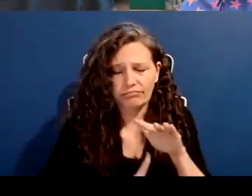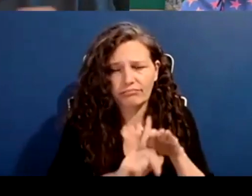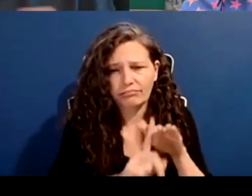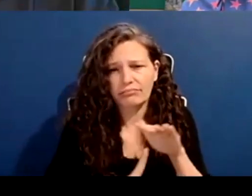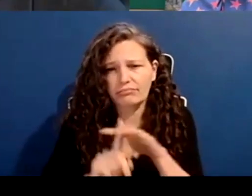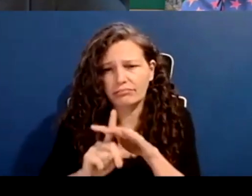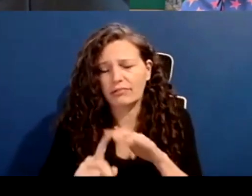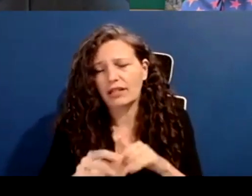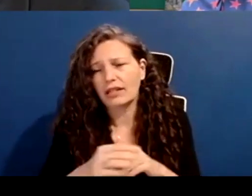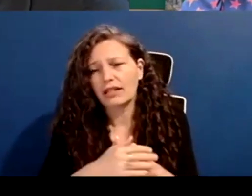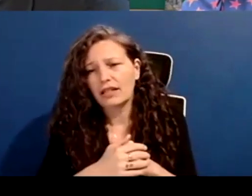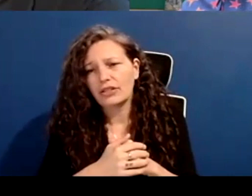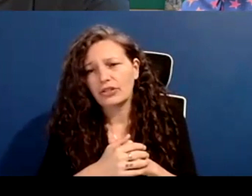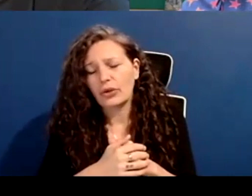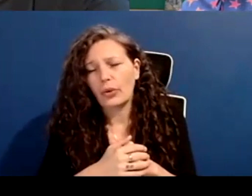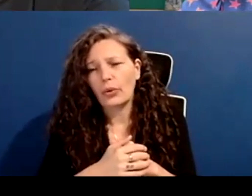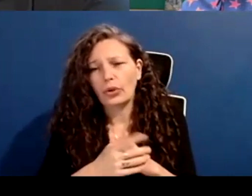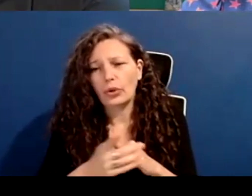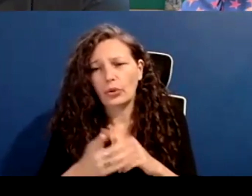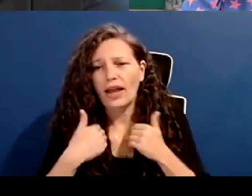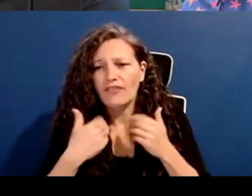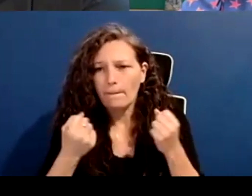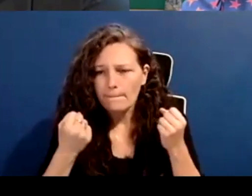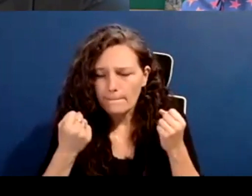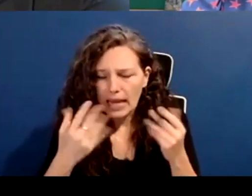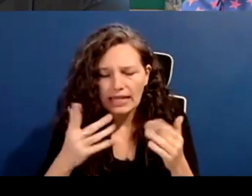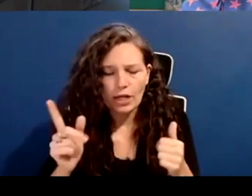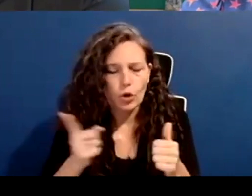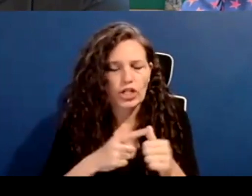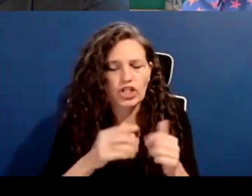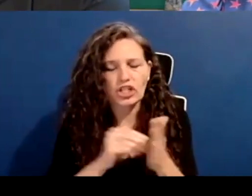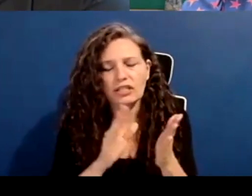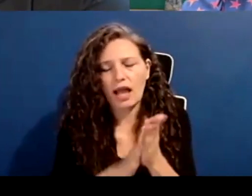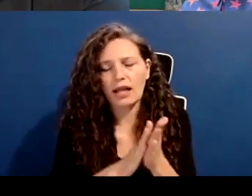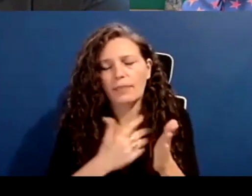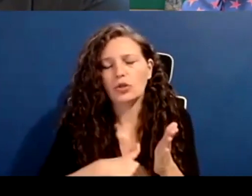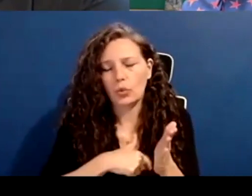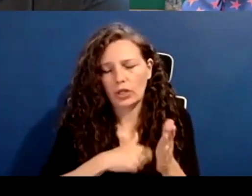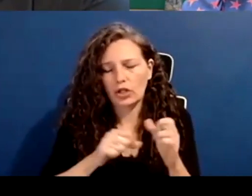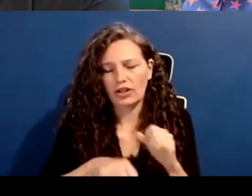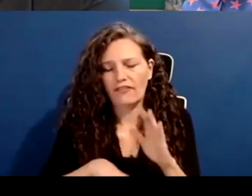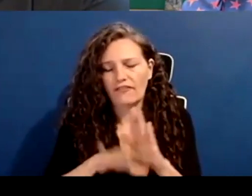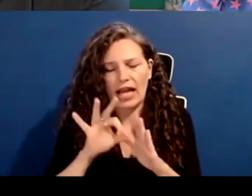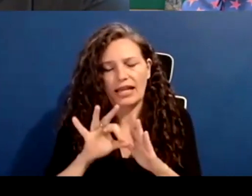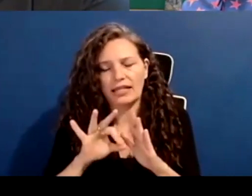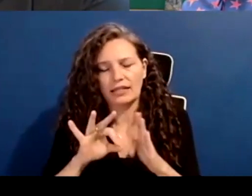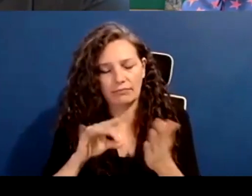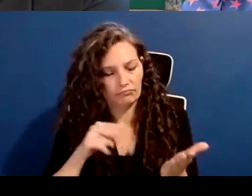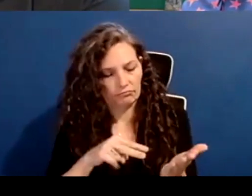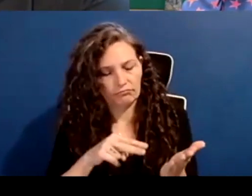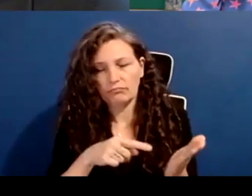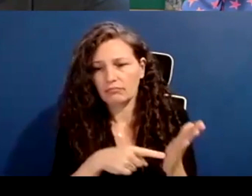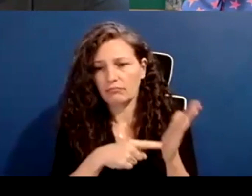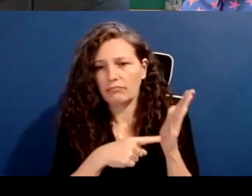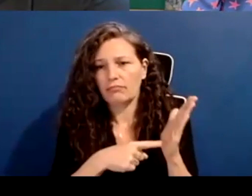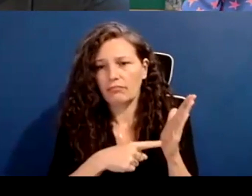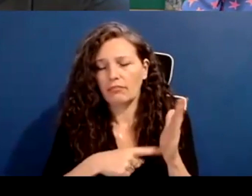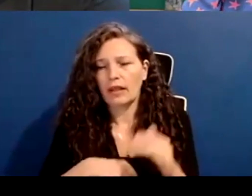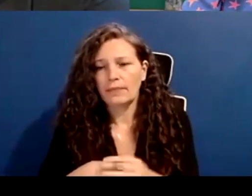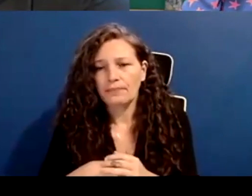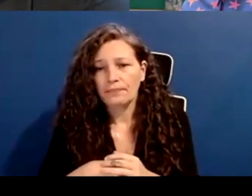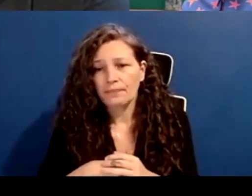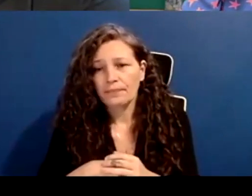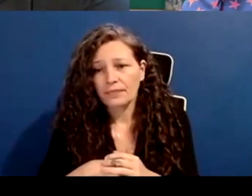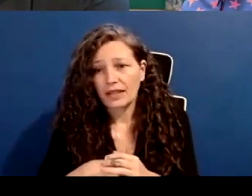huge number of original documents that we were able to find that that helped to solidify